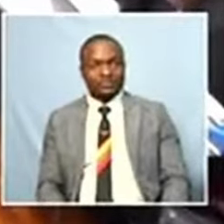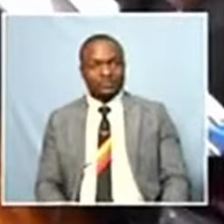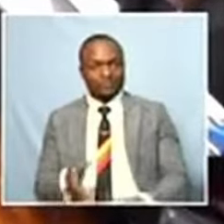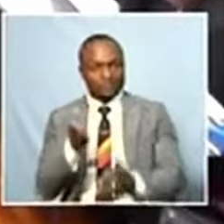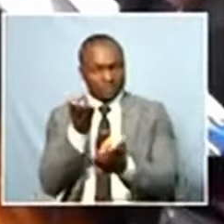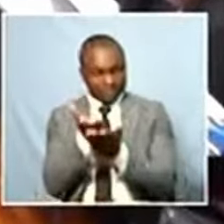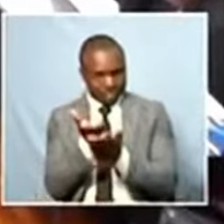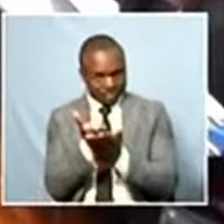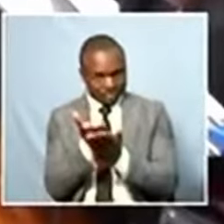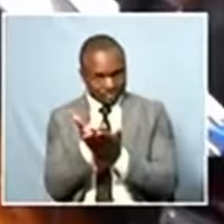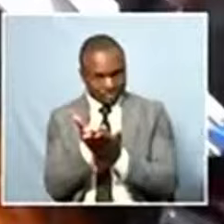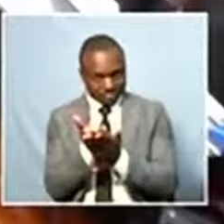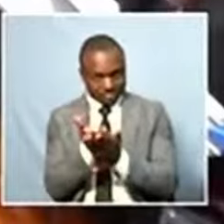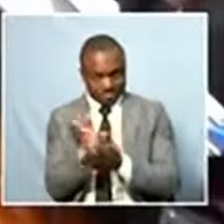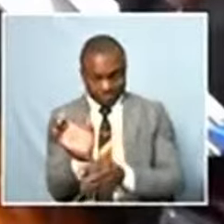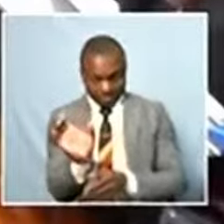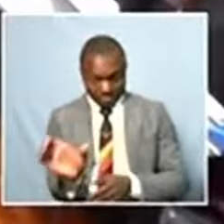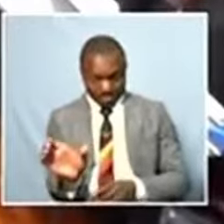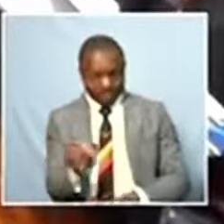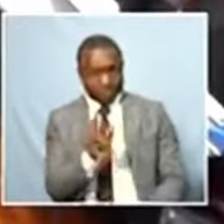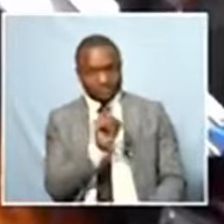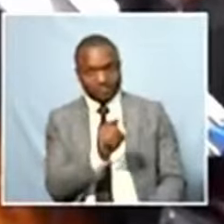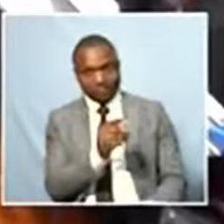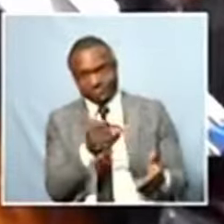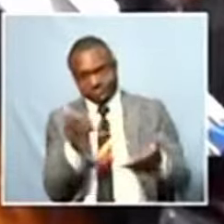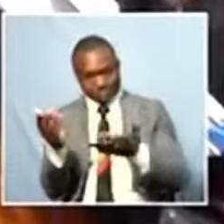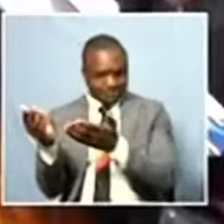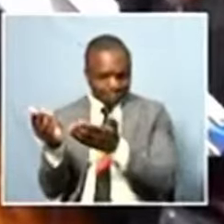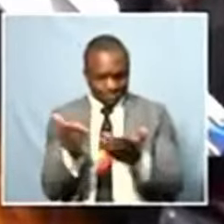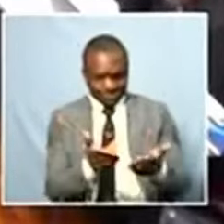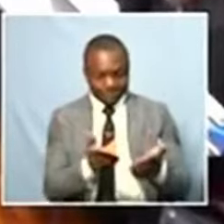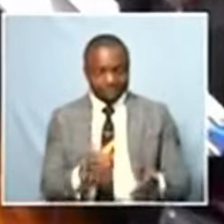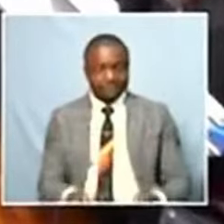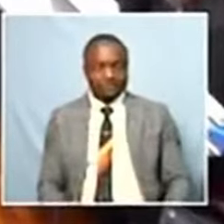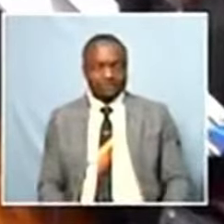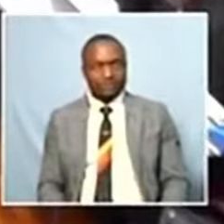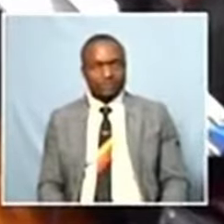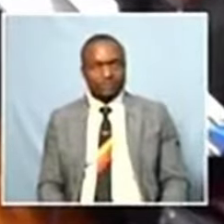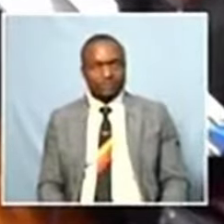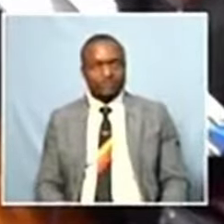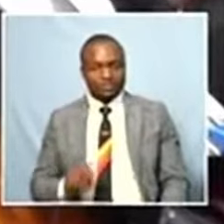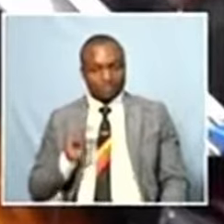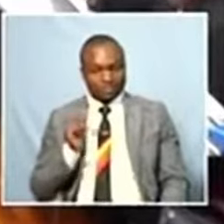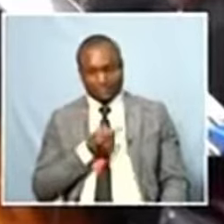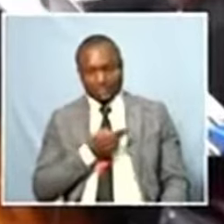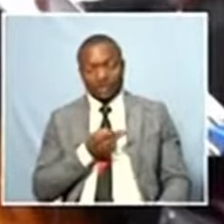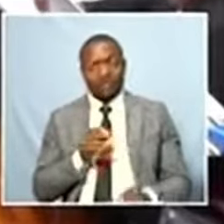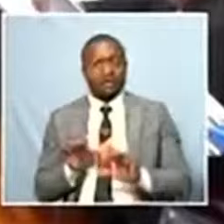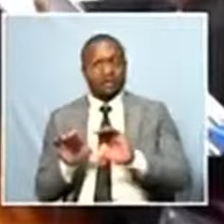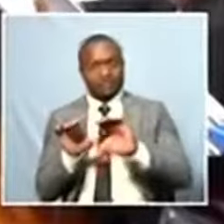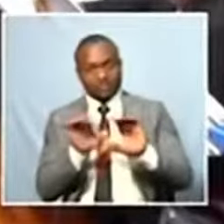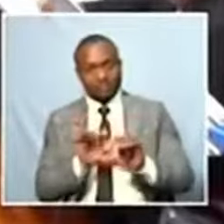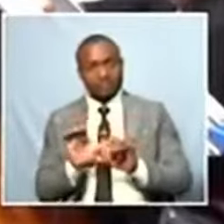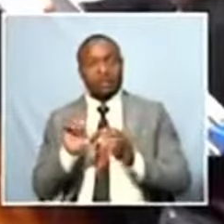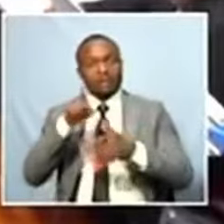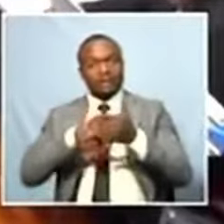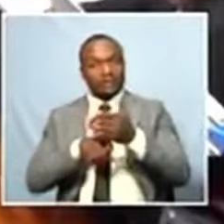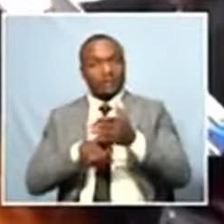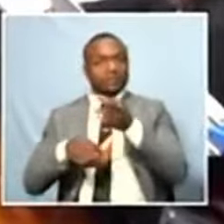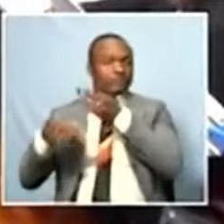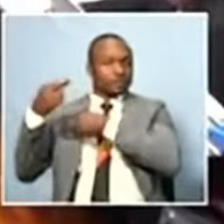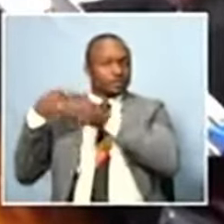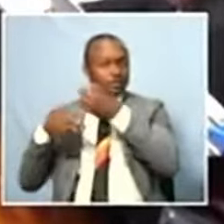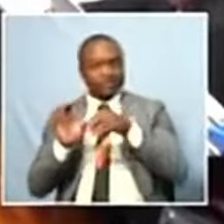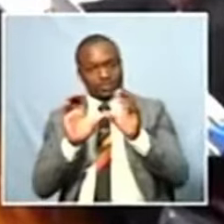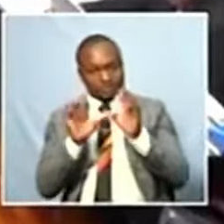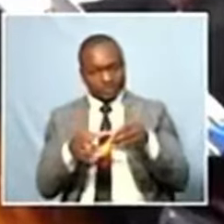proposal came from the industry, and then the way we do it at Tax Policy Review Committee is the competent authority